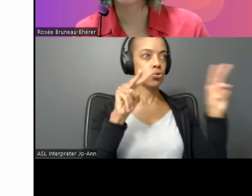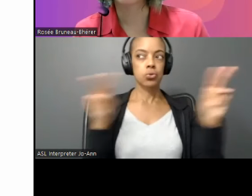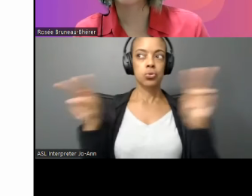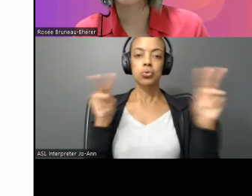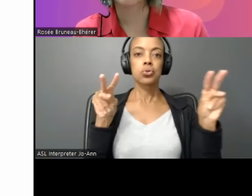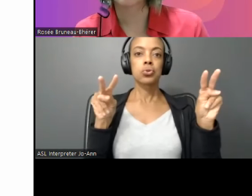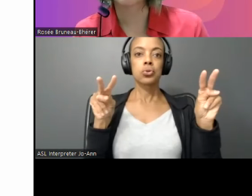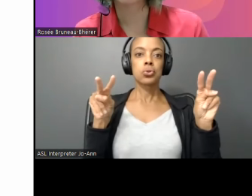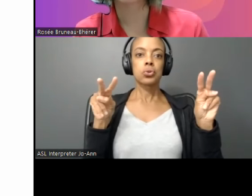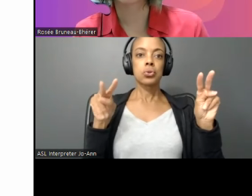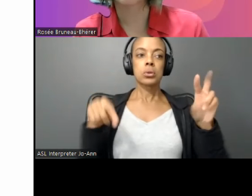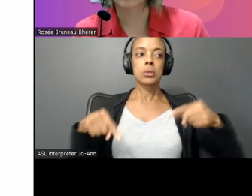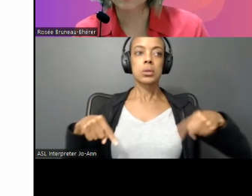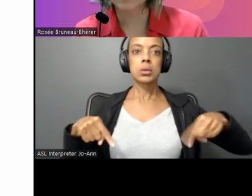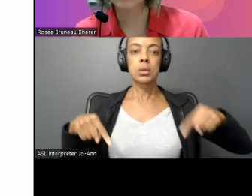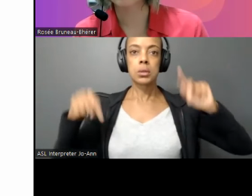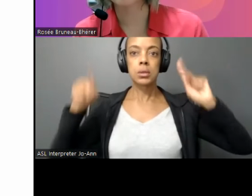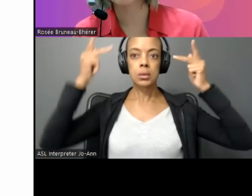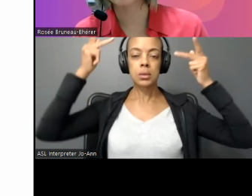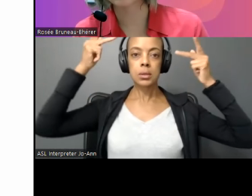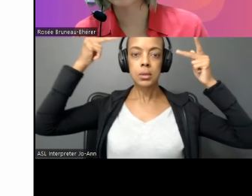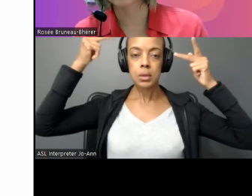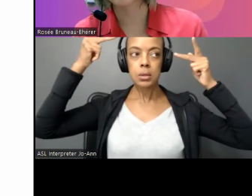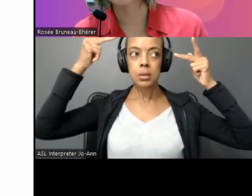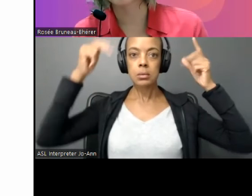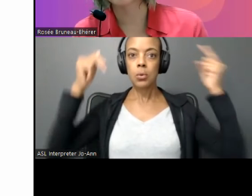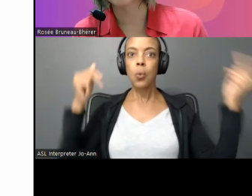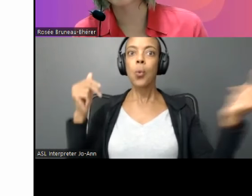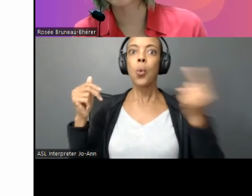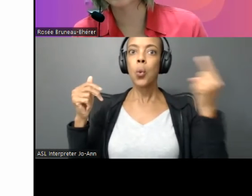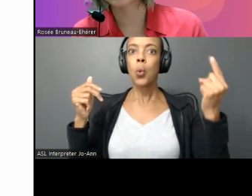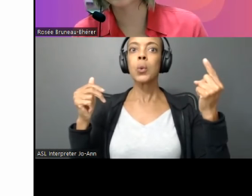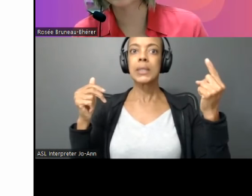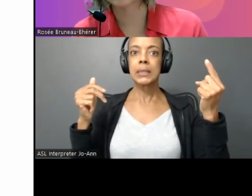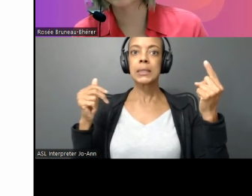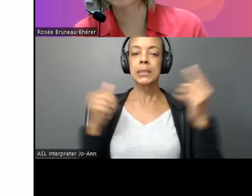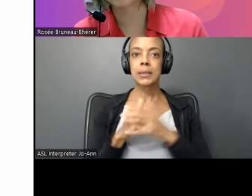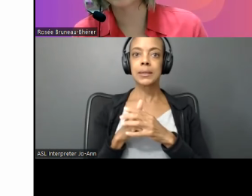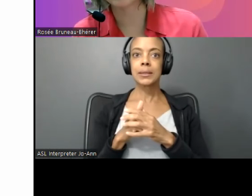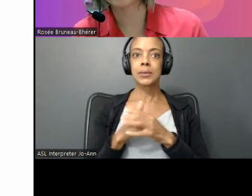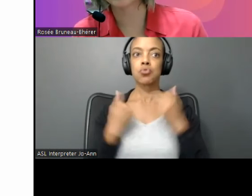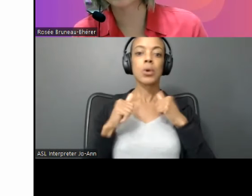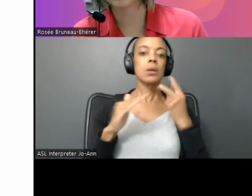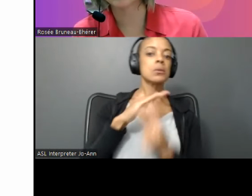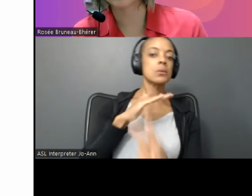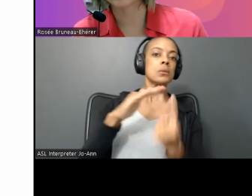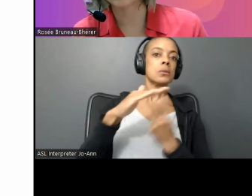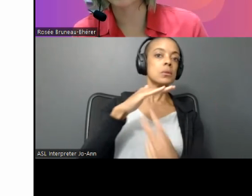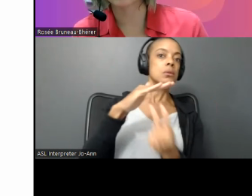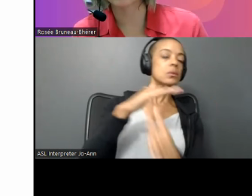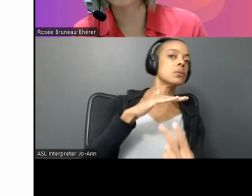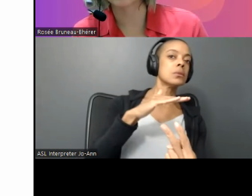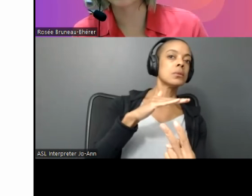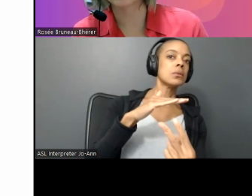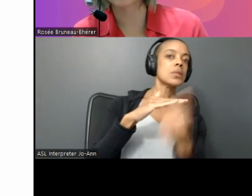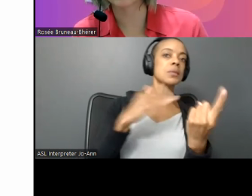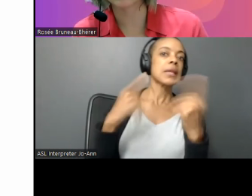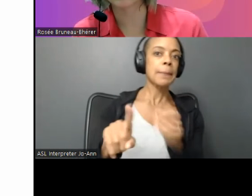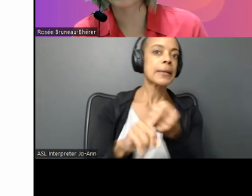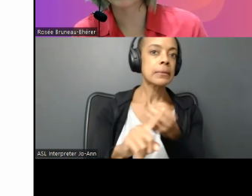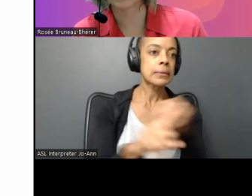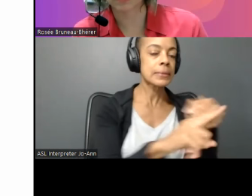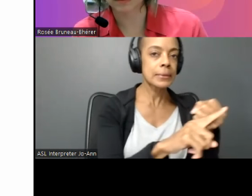He's always trying to make sure that an event he's always trying to see if an event will come up. So even though Jeremy is now